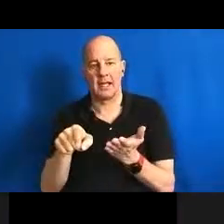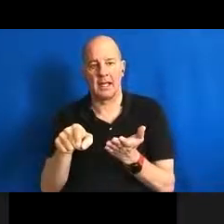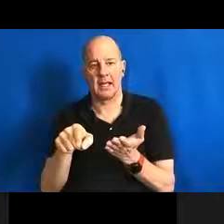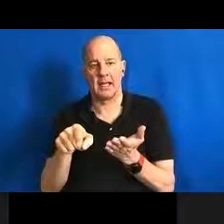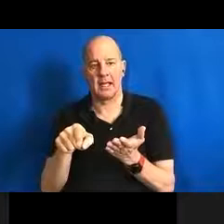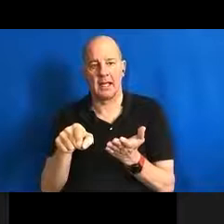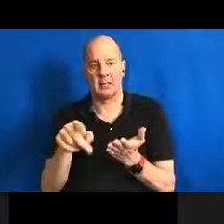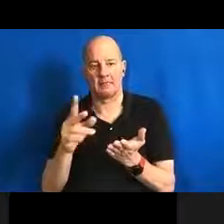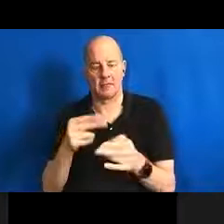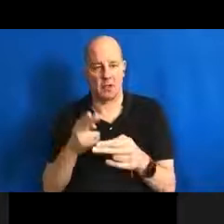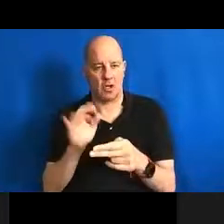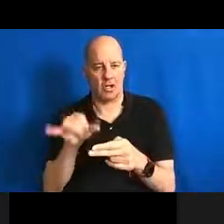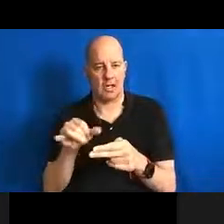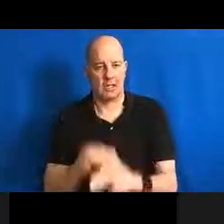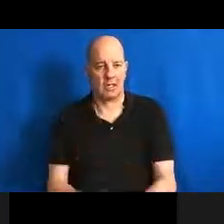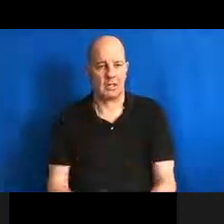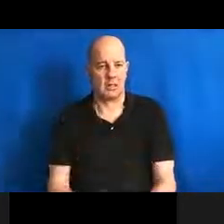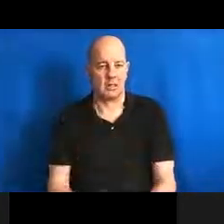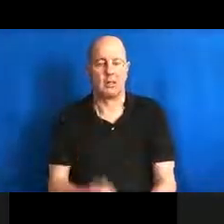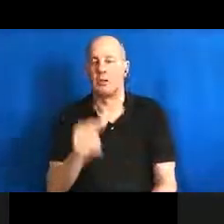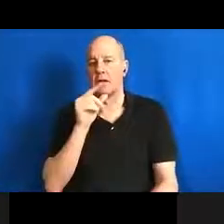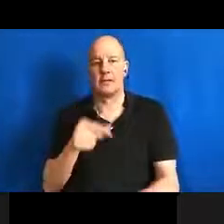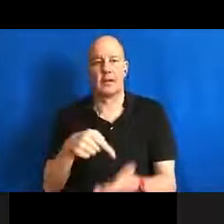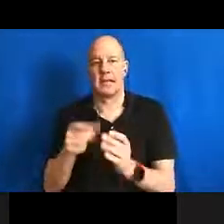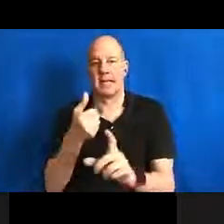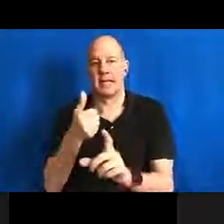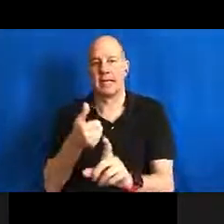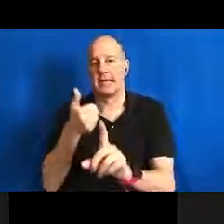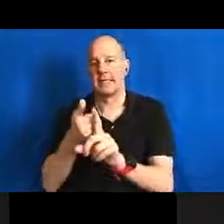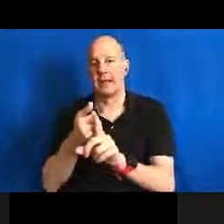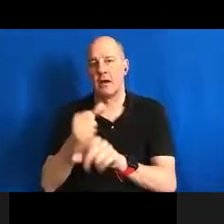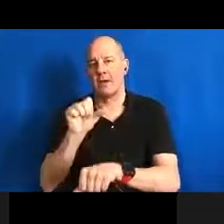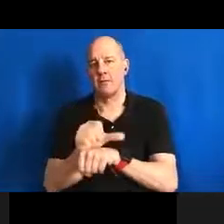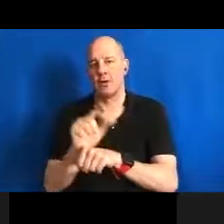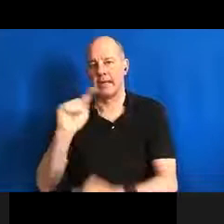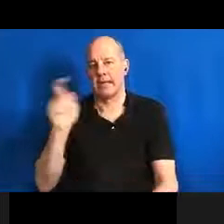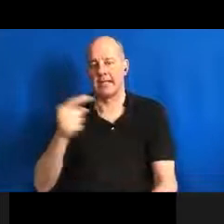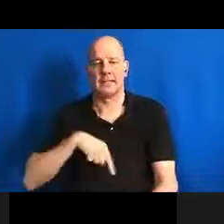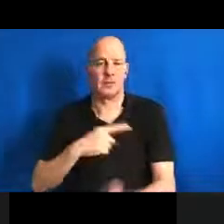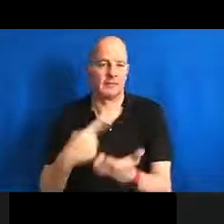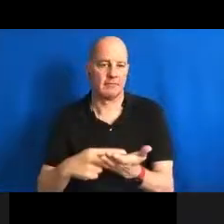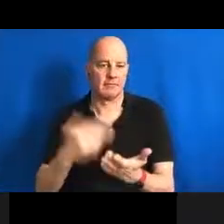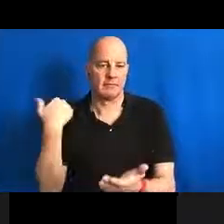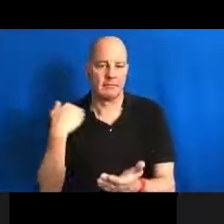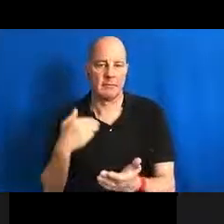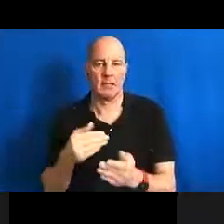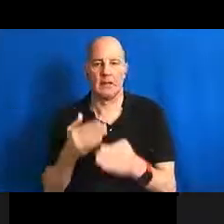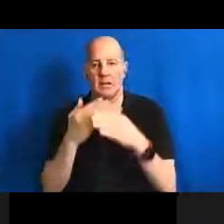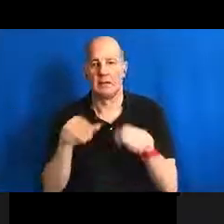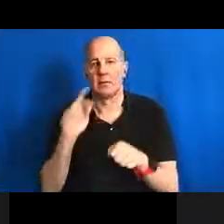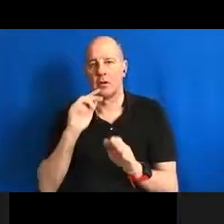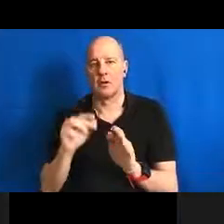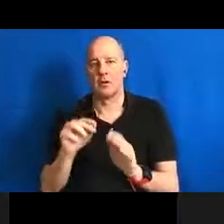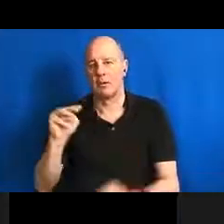what do we call this? Self-employment tax that we were talking about that breaks down into Medicare and Social